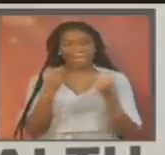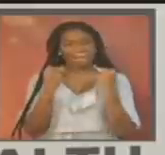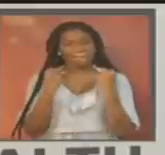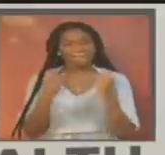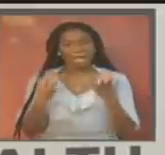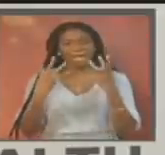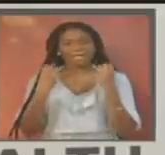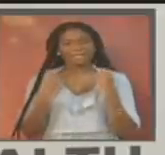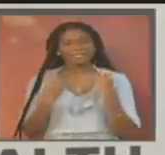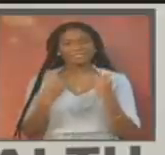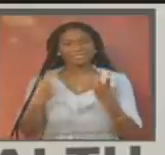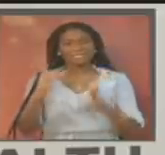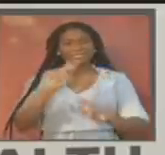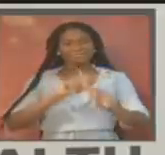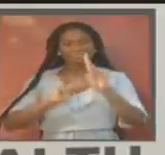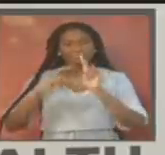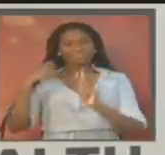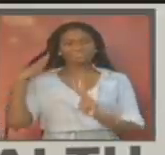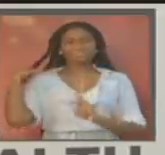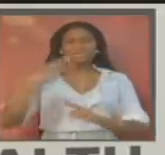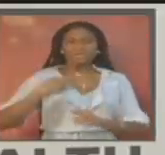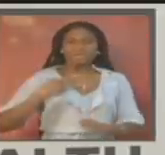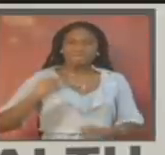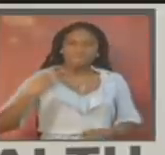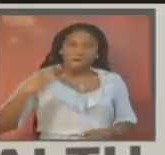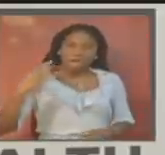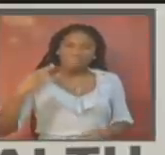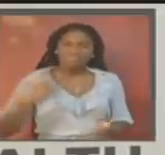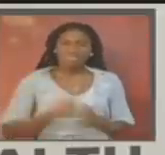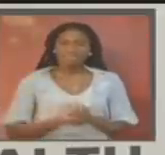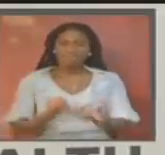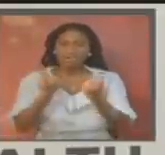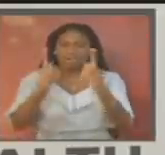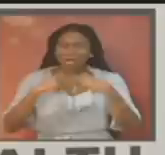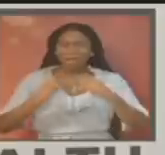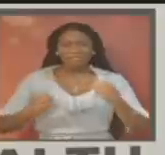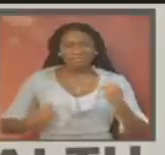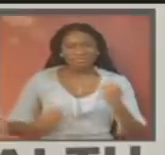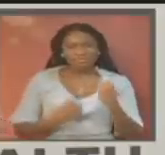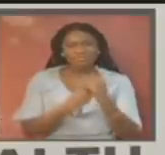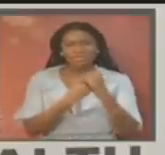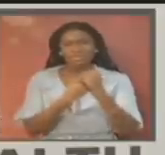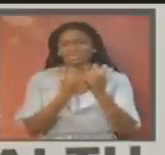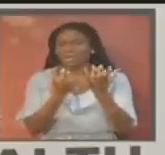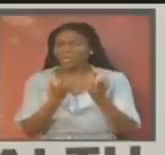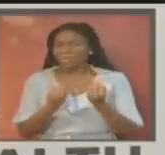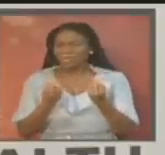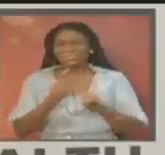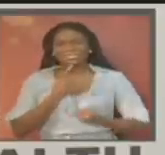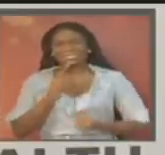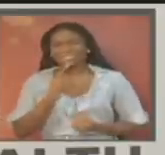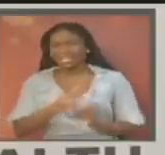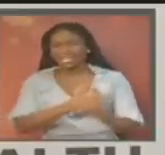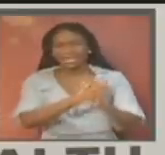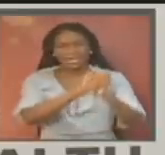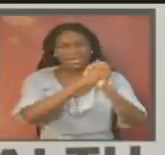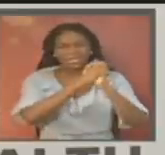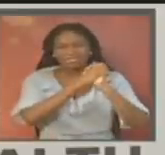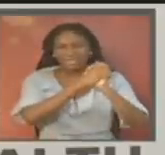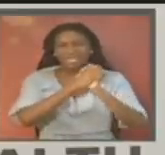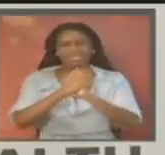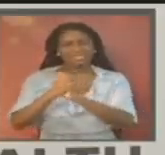of volunteerism. Persons have been coming out to support the community. So I just want to say congrats to the population for that, and just to encourage